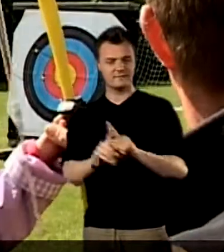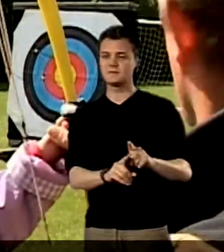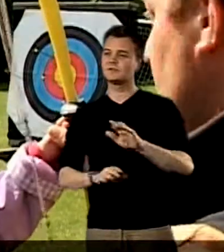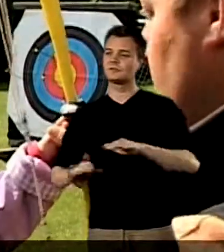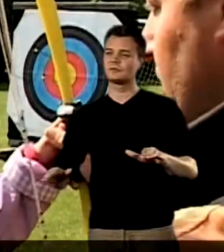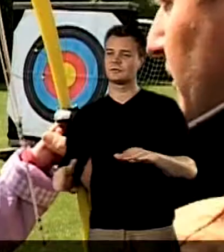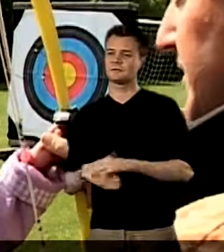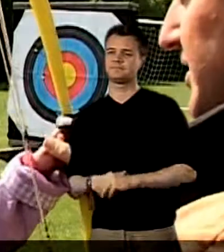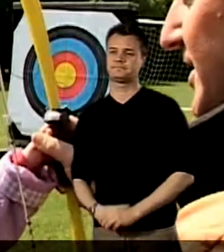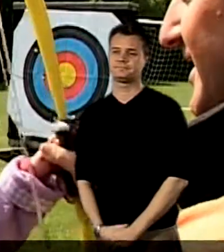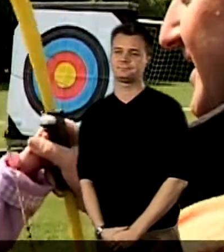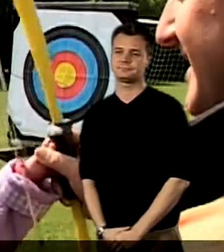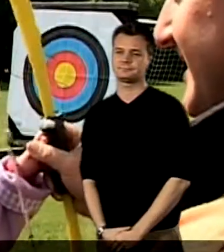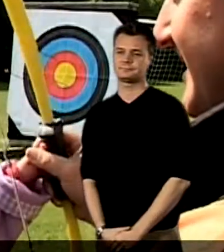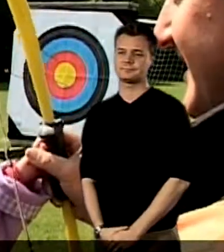go!